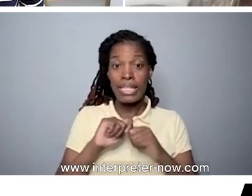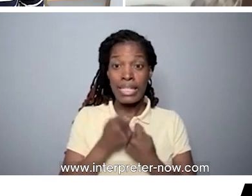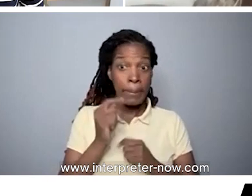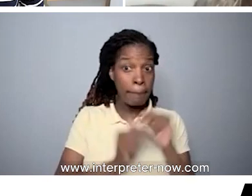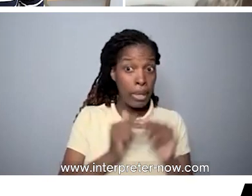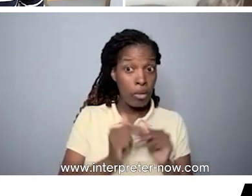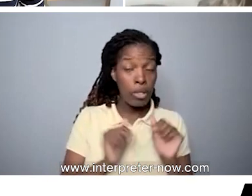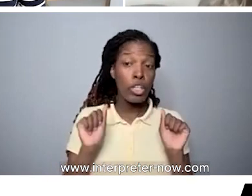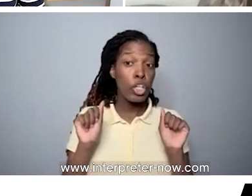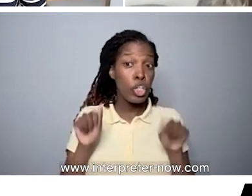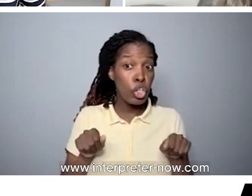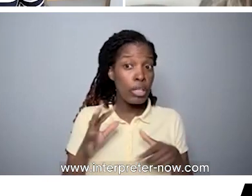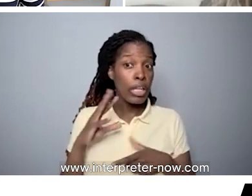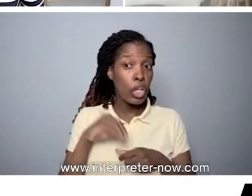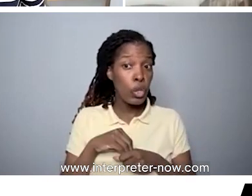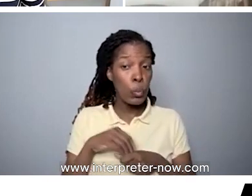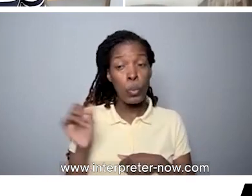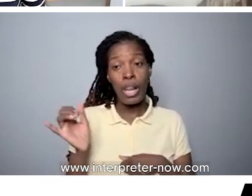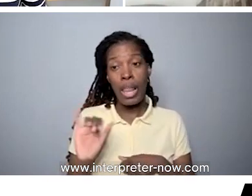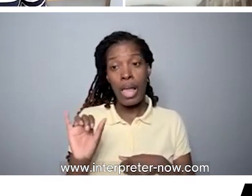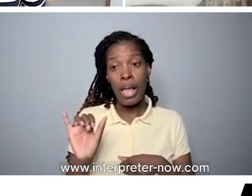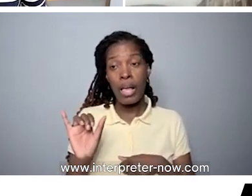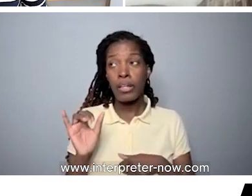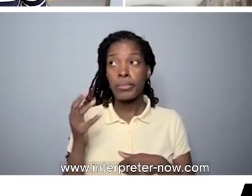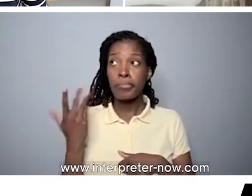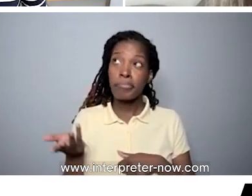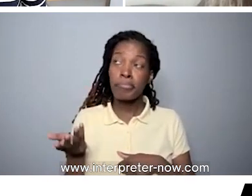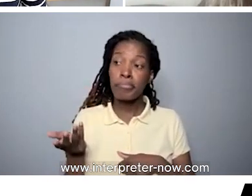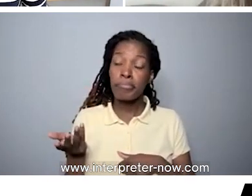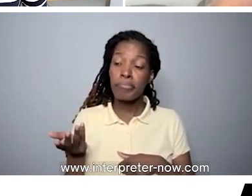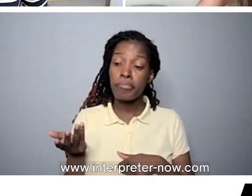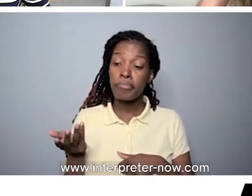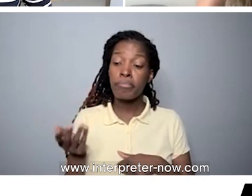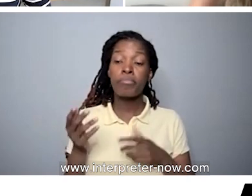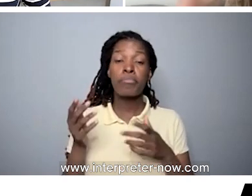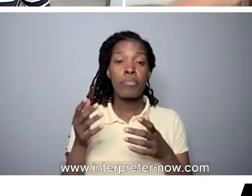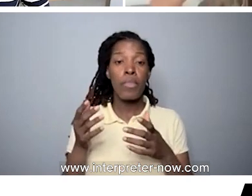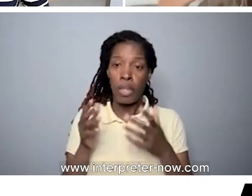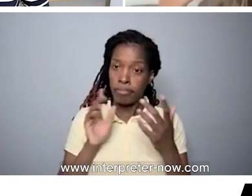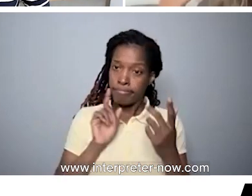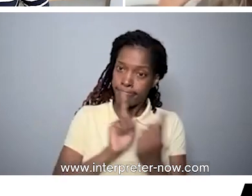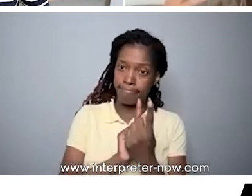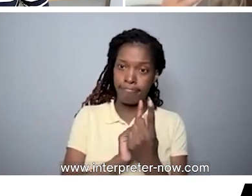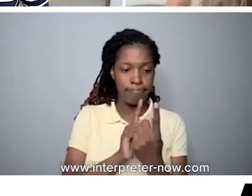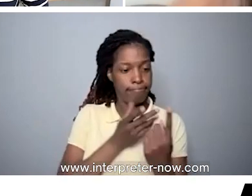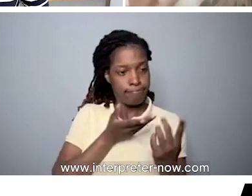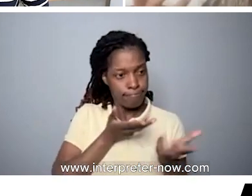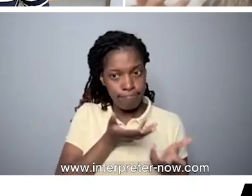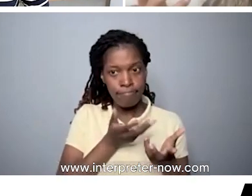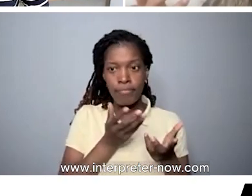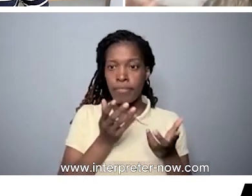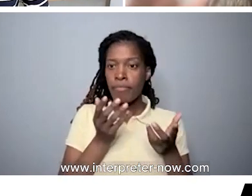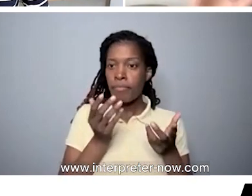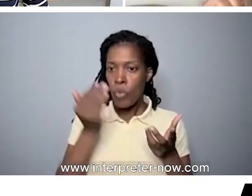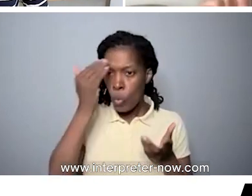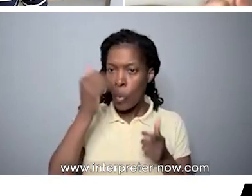know, could include things like, for starters, getting to know people on a personal